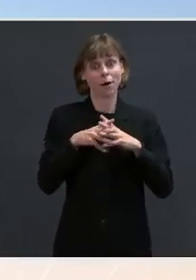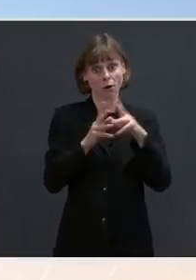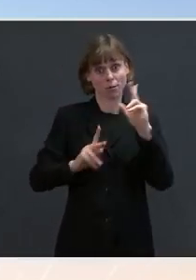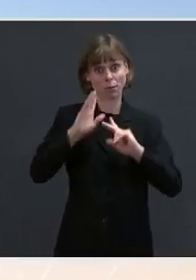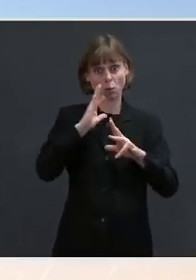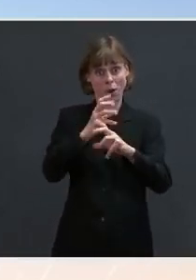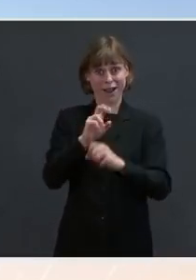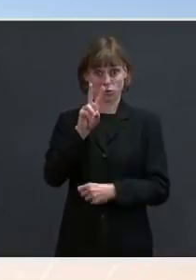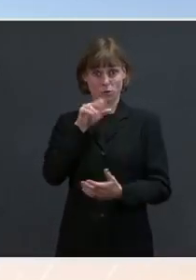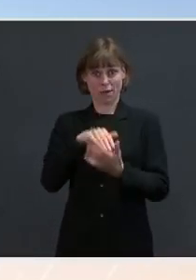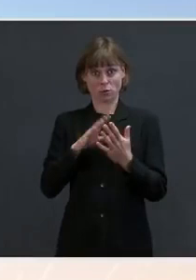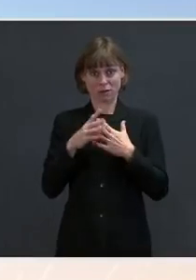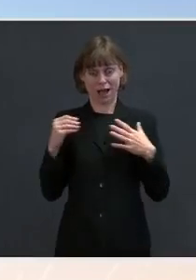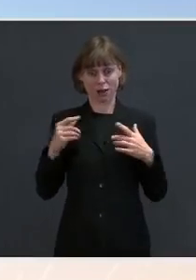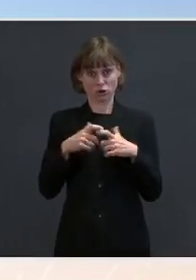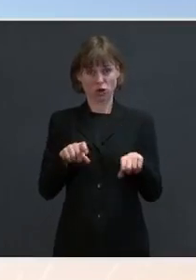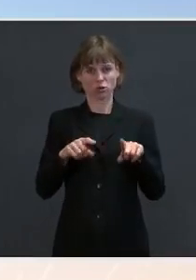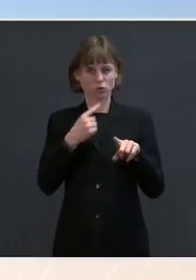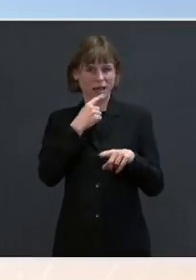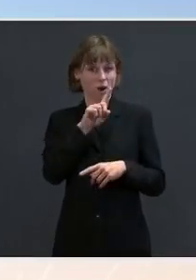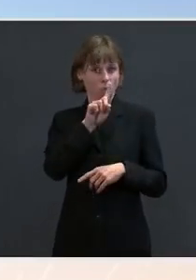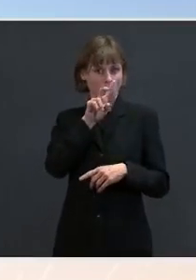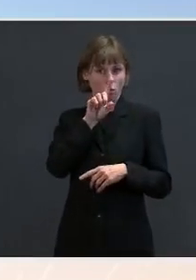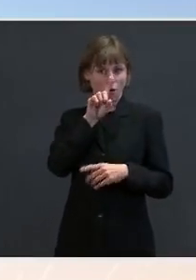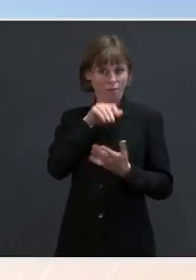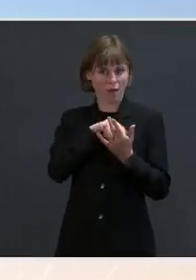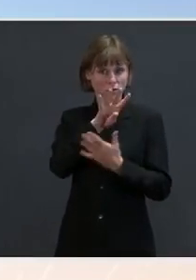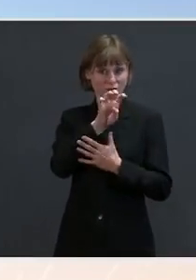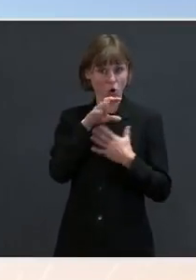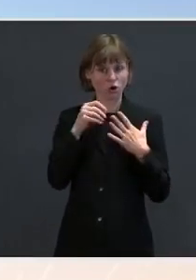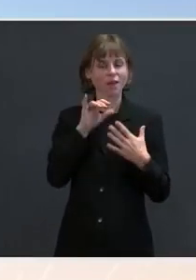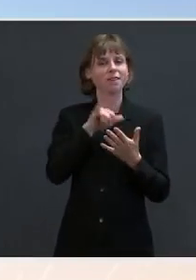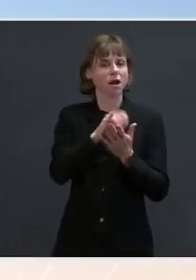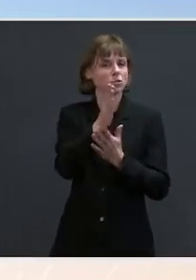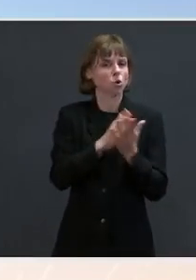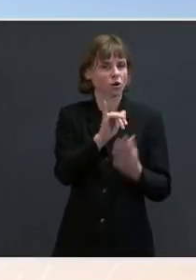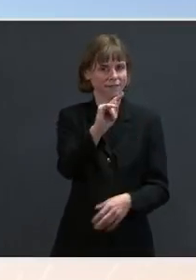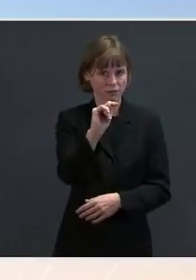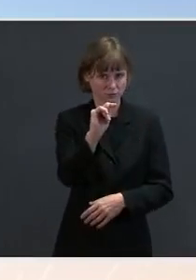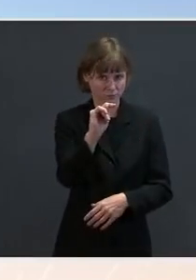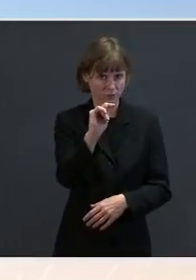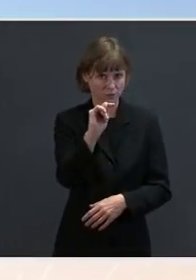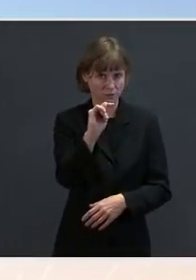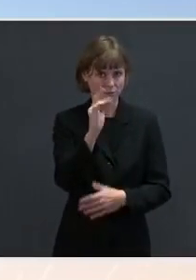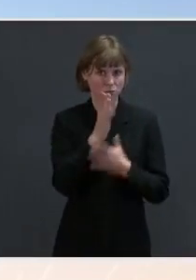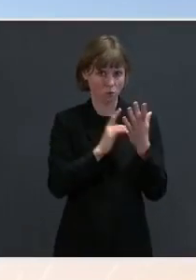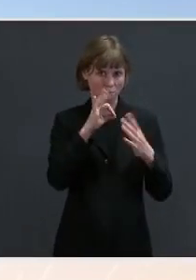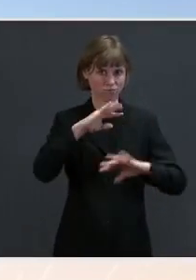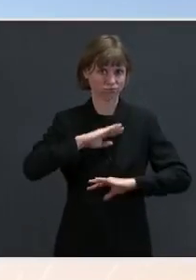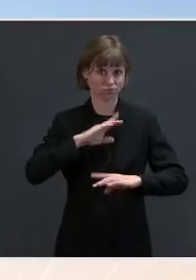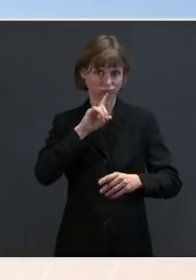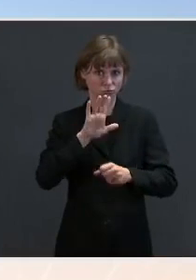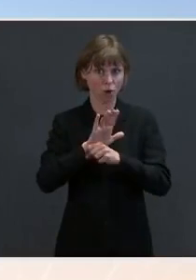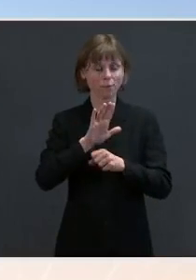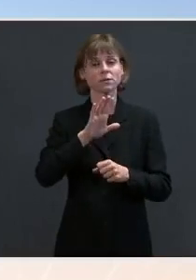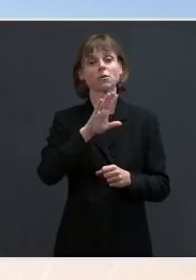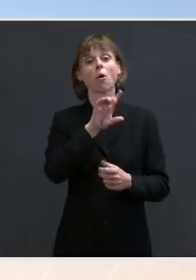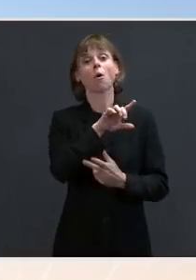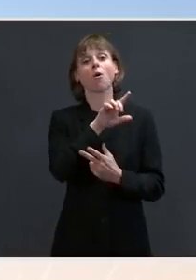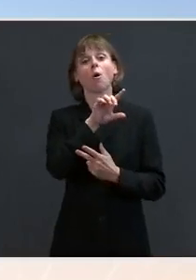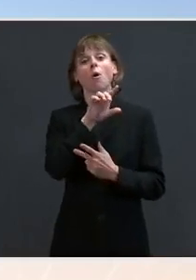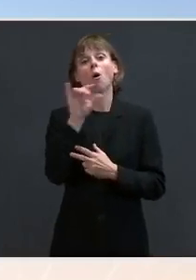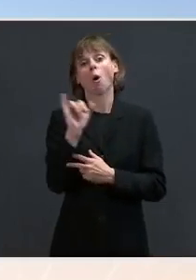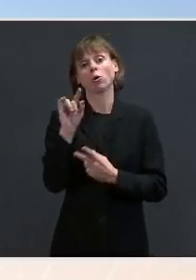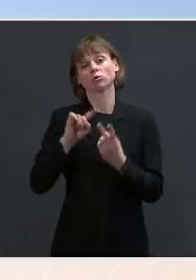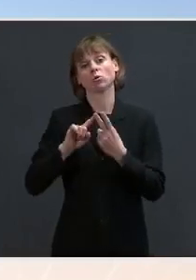$2,000 in checks. This $1,400 is part of delivering on that promise. He also proposed, of course,